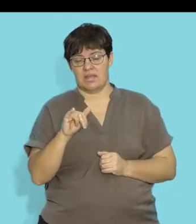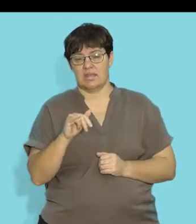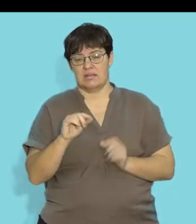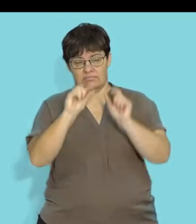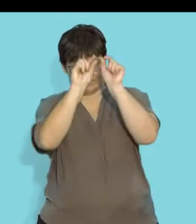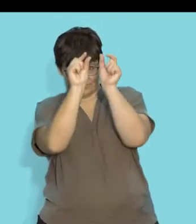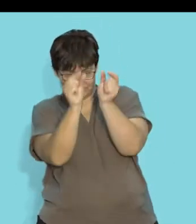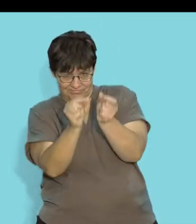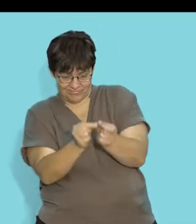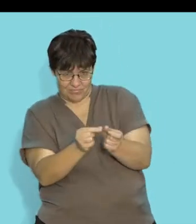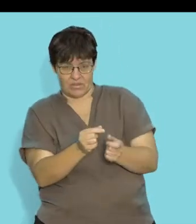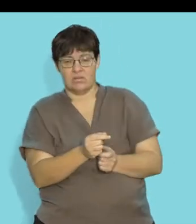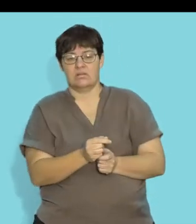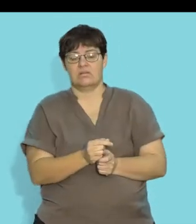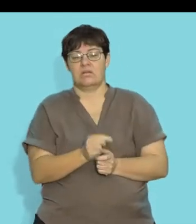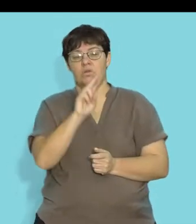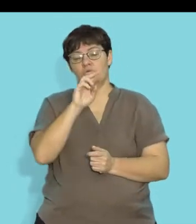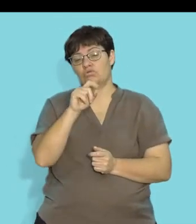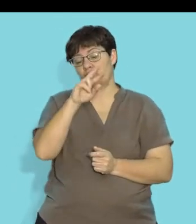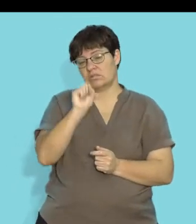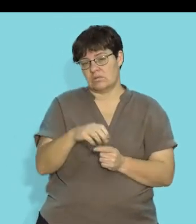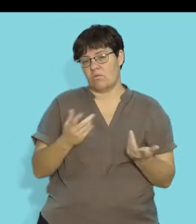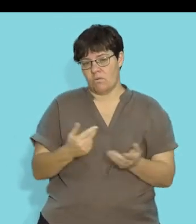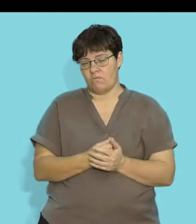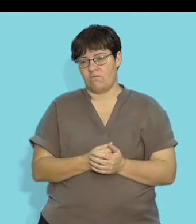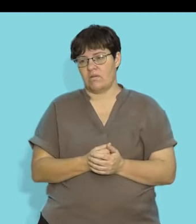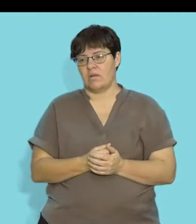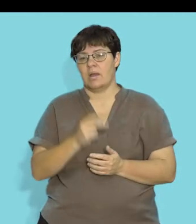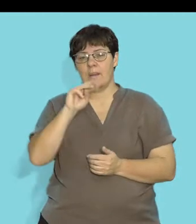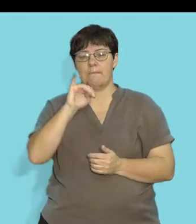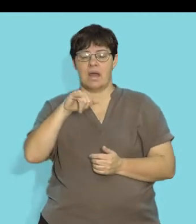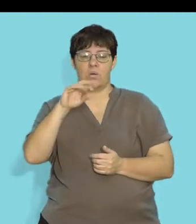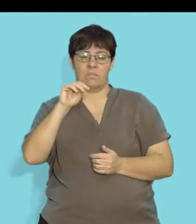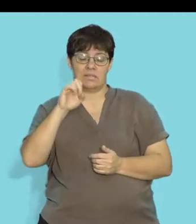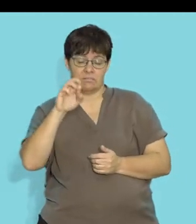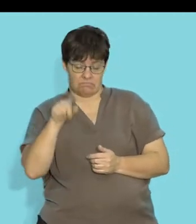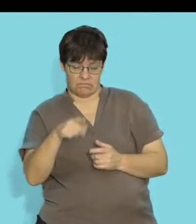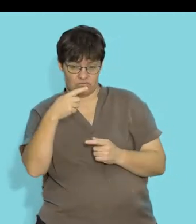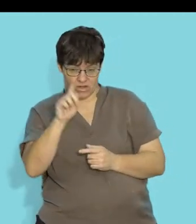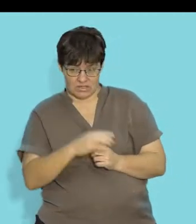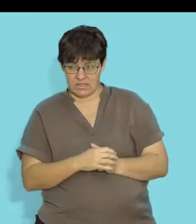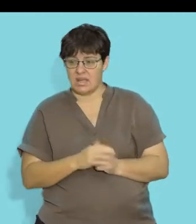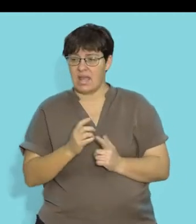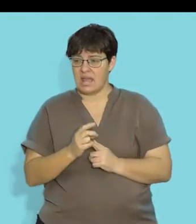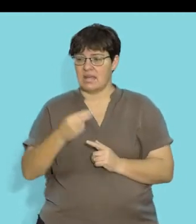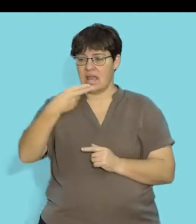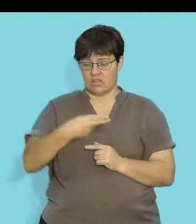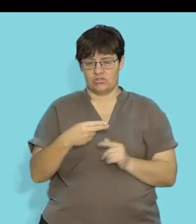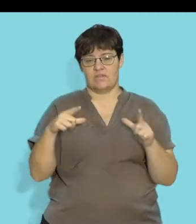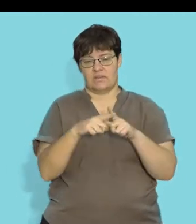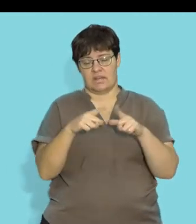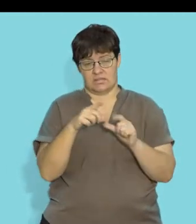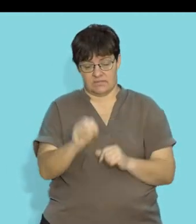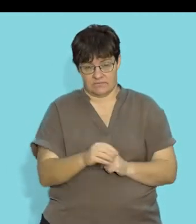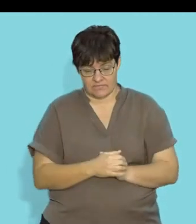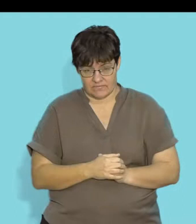or layer here, and that could be the uterus, or if you mention the myometrium, that would be correct. And structure H points to the vagina. So